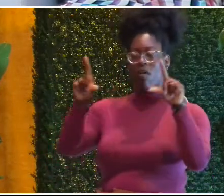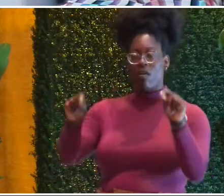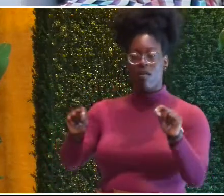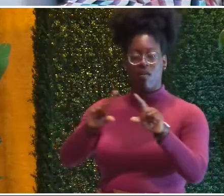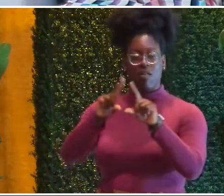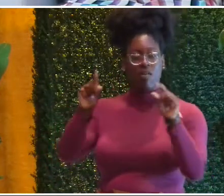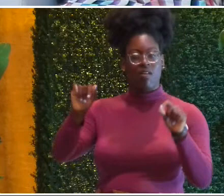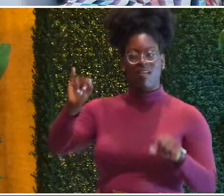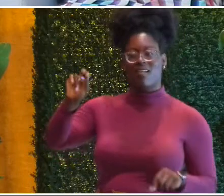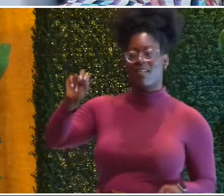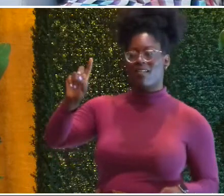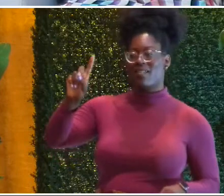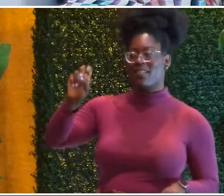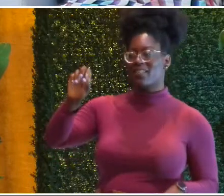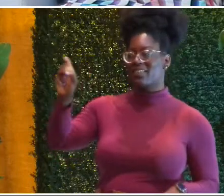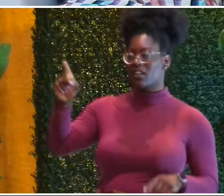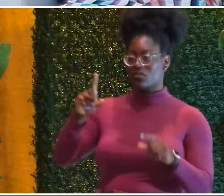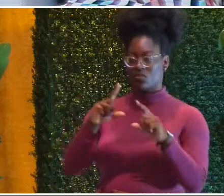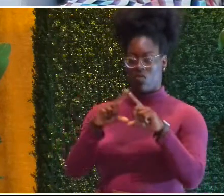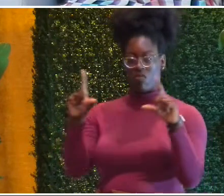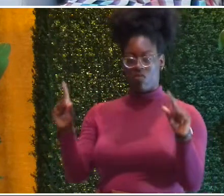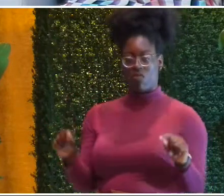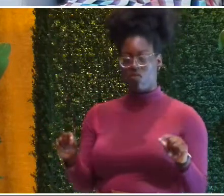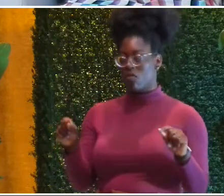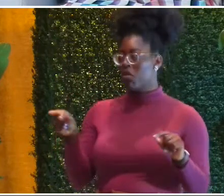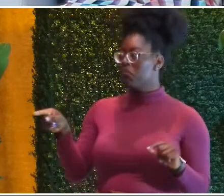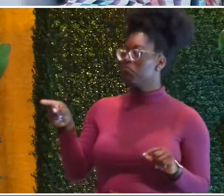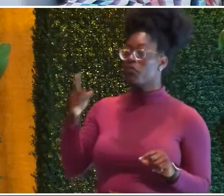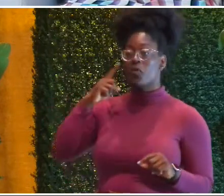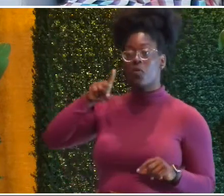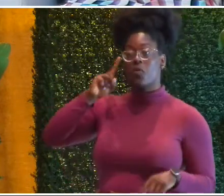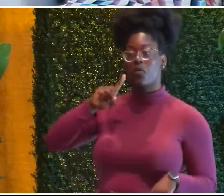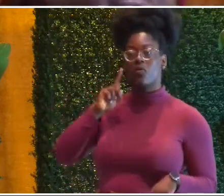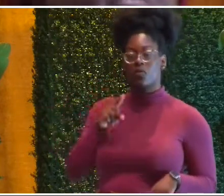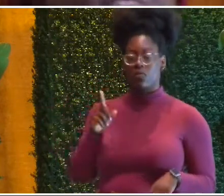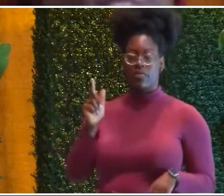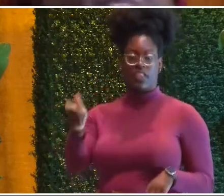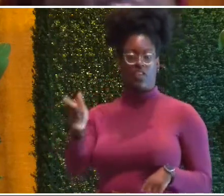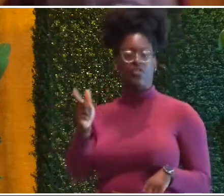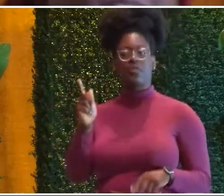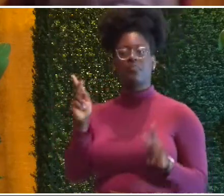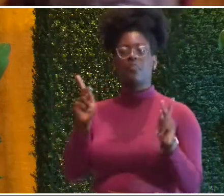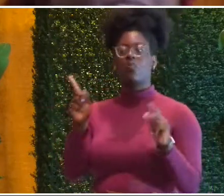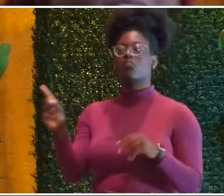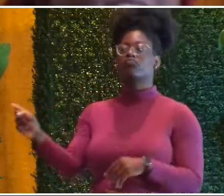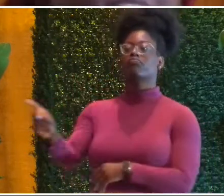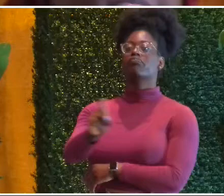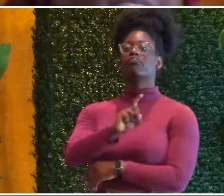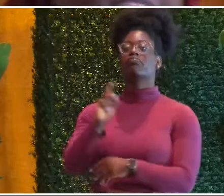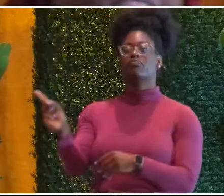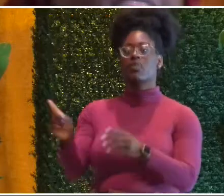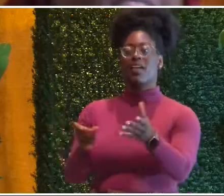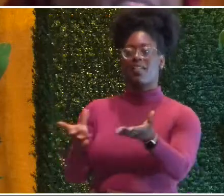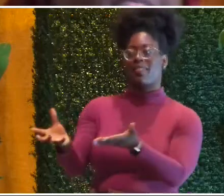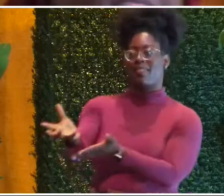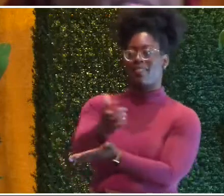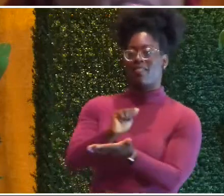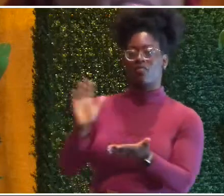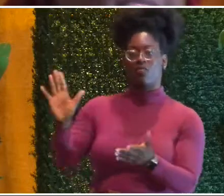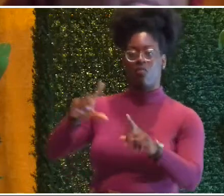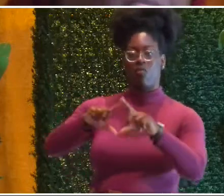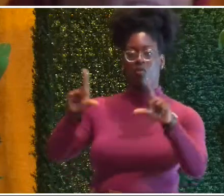on your mind, a question arises, something you want to bring up to the panel, folks will be coming around to get questions in a little bit if something comes